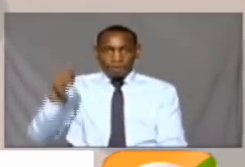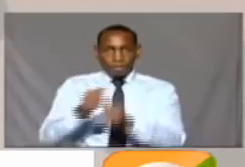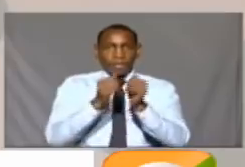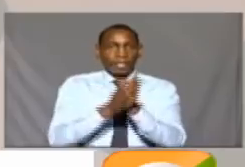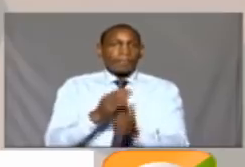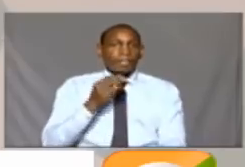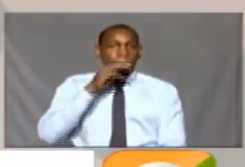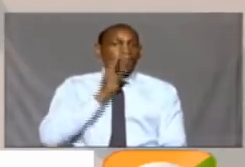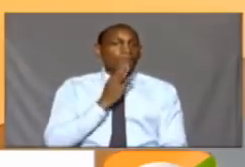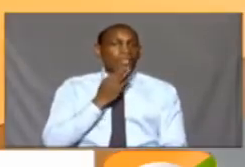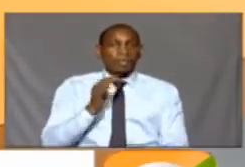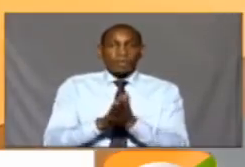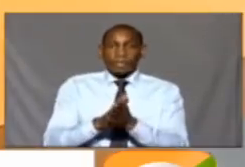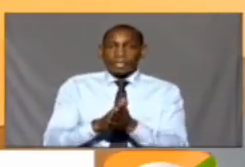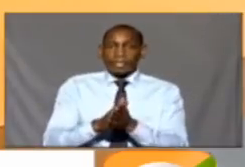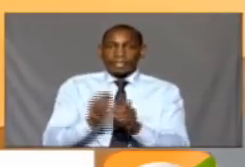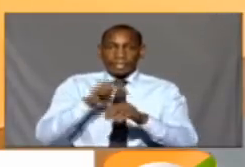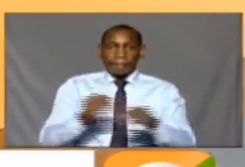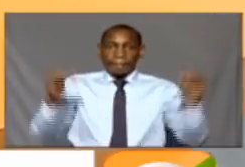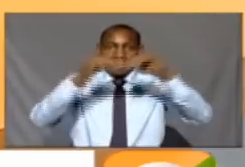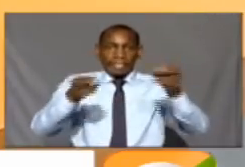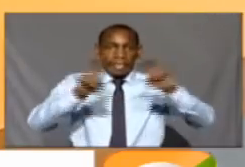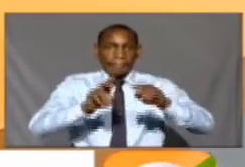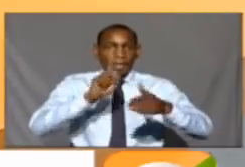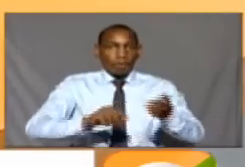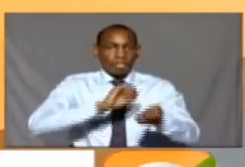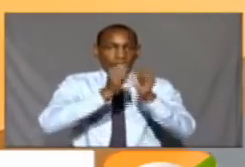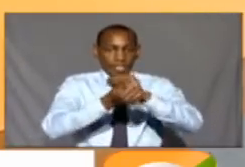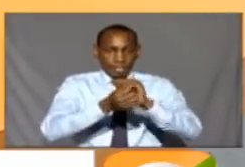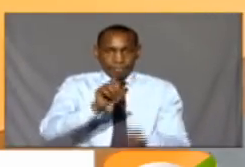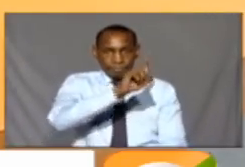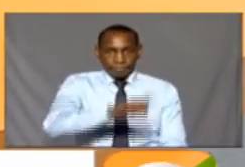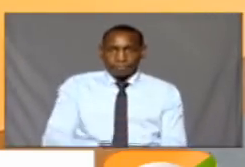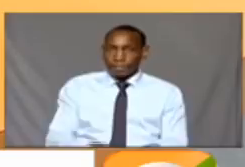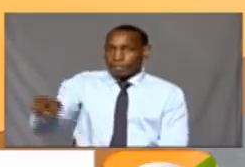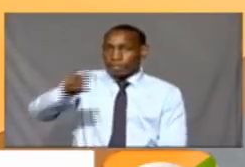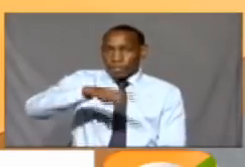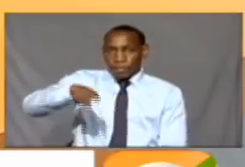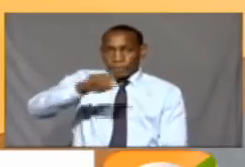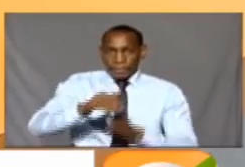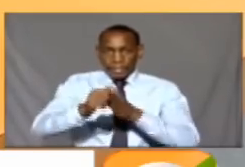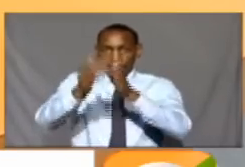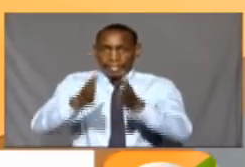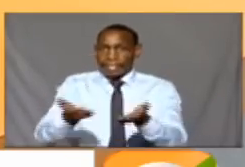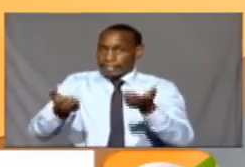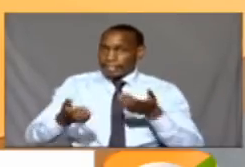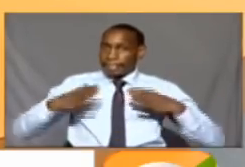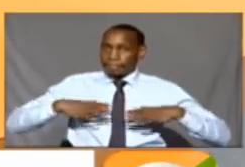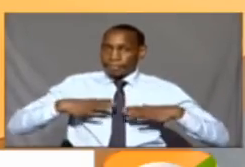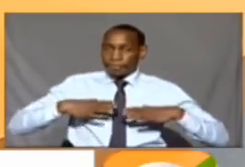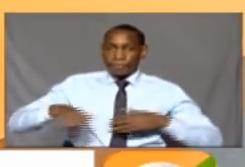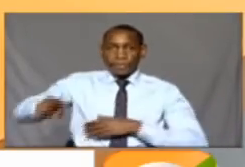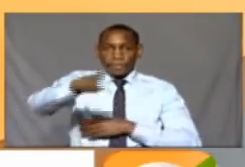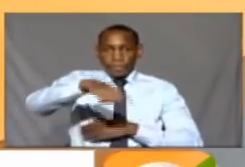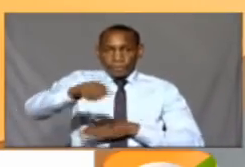Mudavadi yes. and the D-Day? What changed? As leaders, we lead people. Mm-hmm. As leaders, we listen